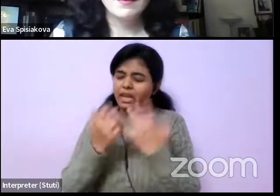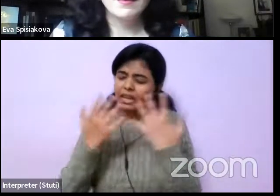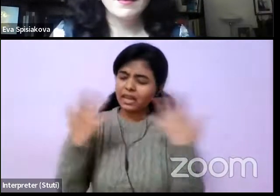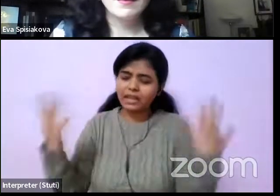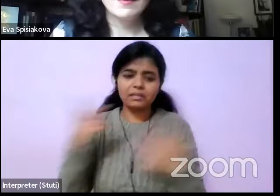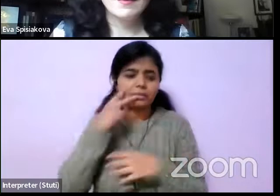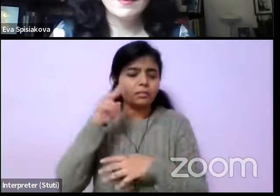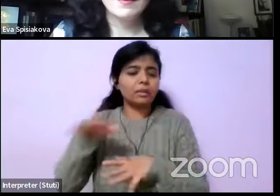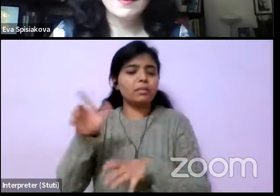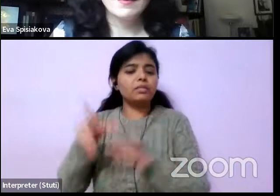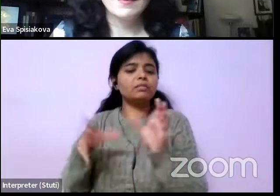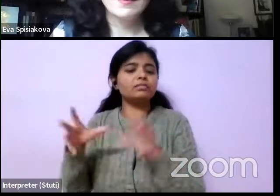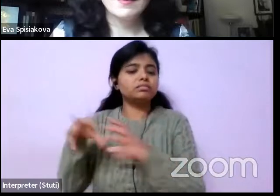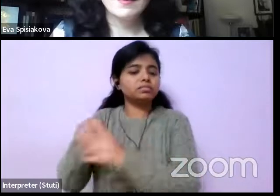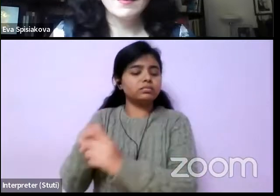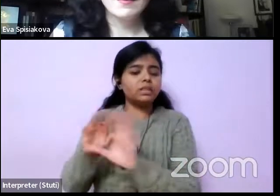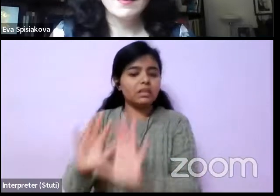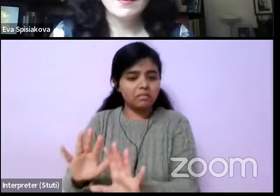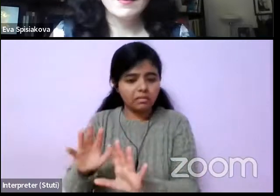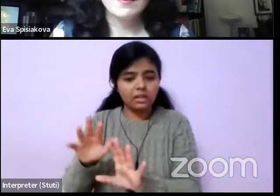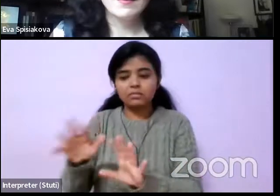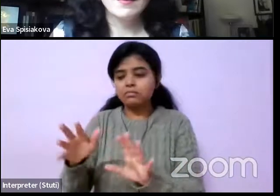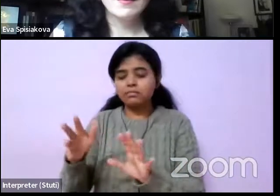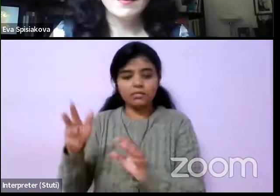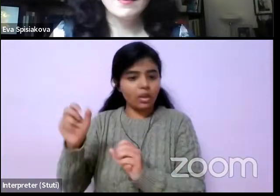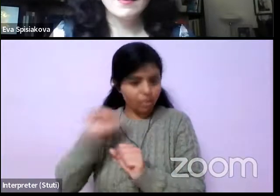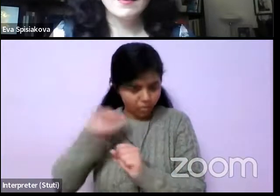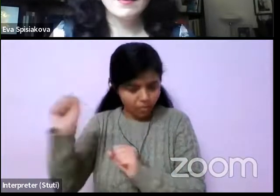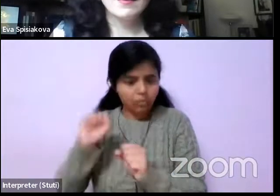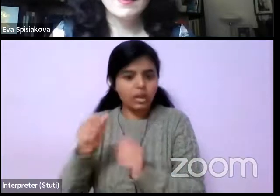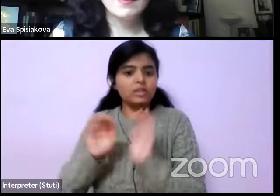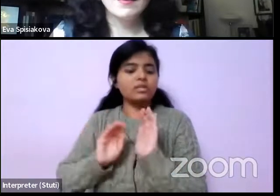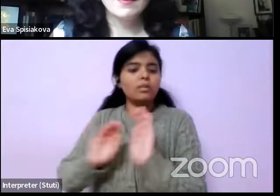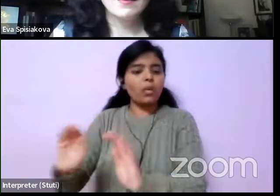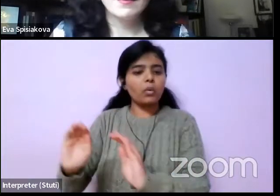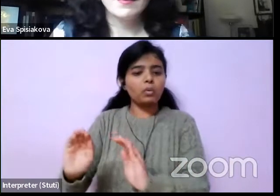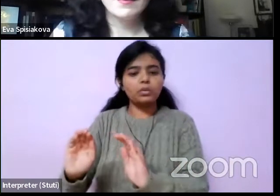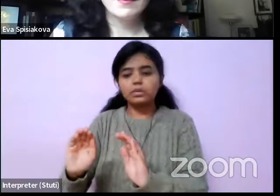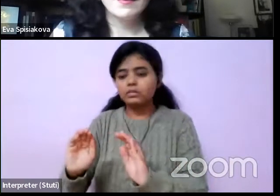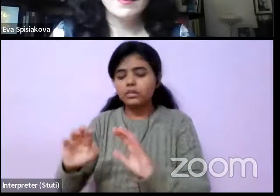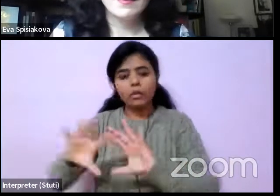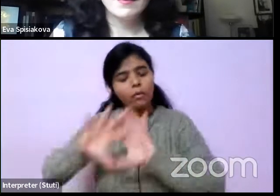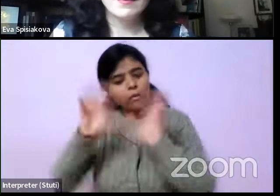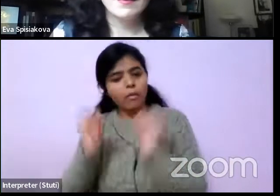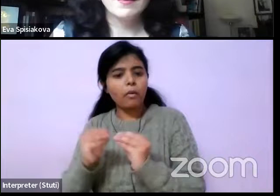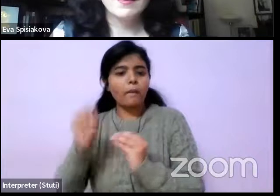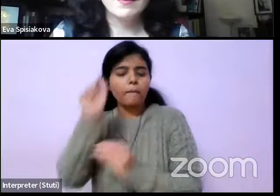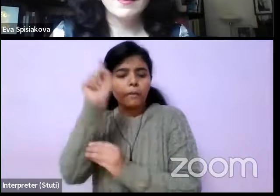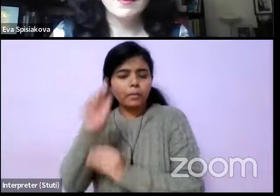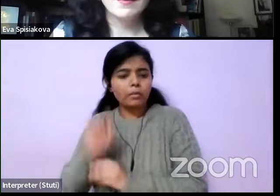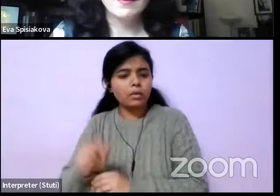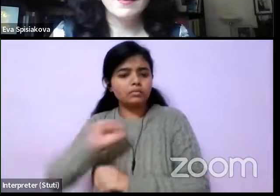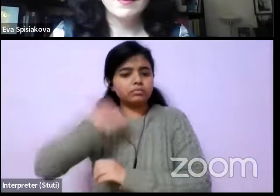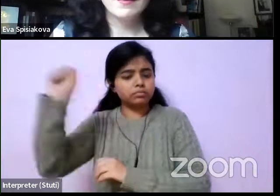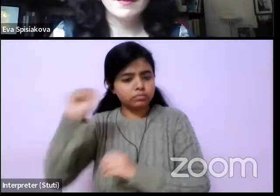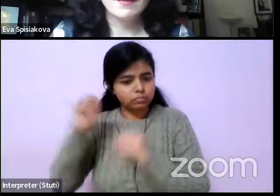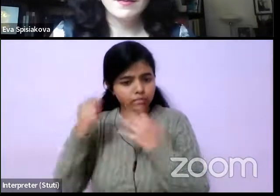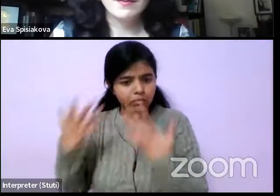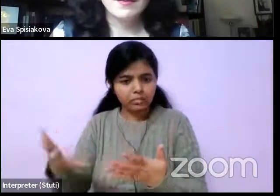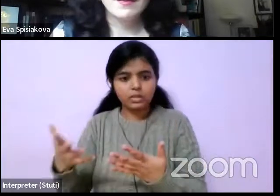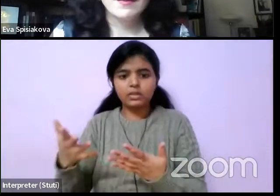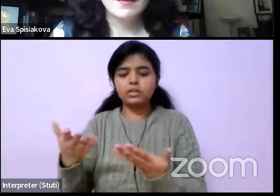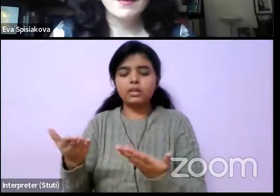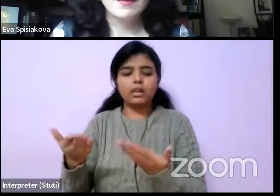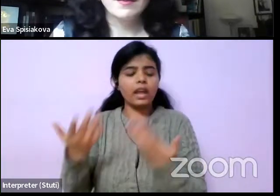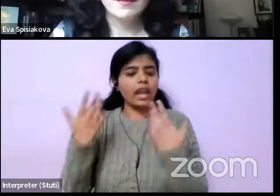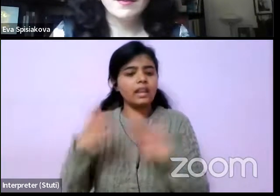impaired members. The kind of the issues that they speak, they also speak about the accessibility for visually impaired. They also speak about the issues faced by visually